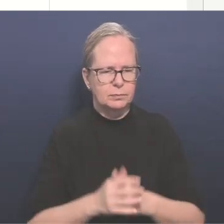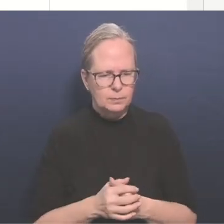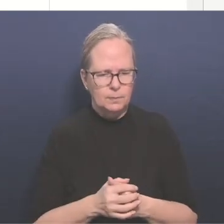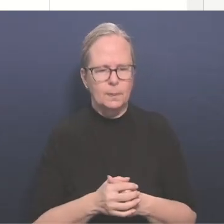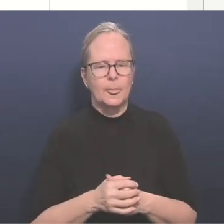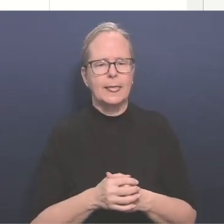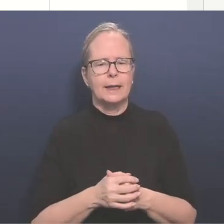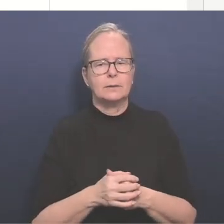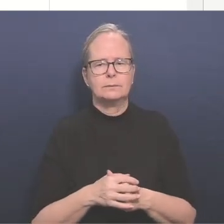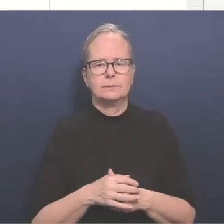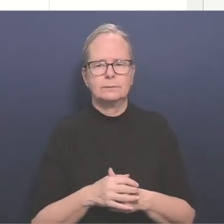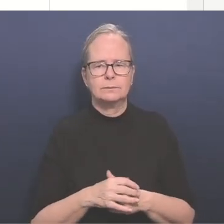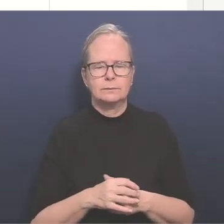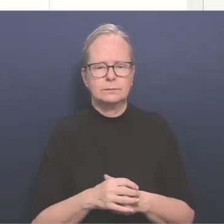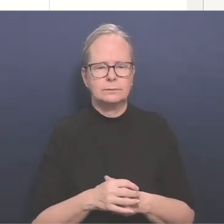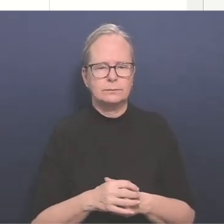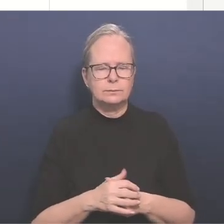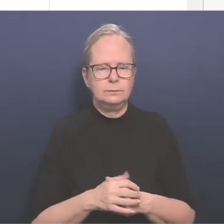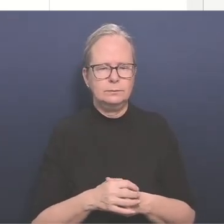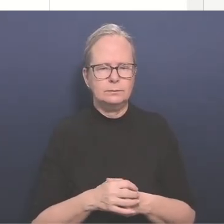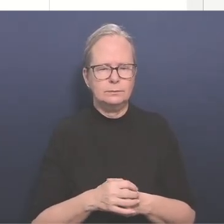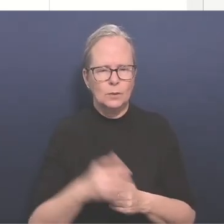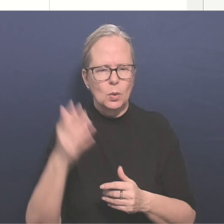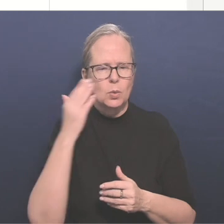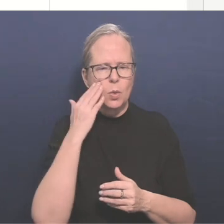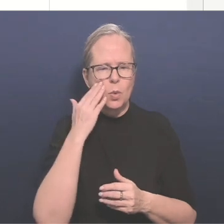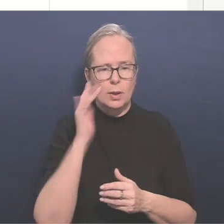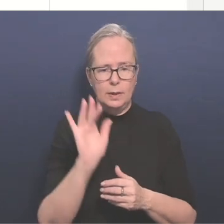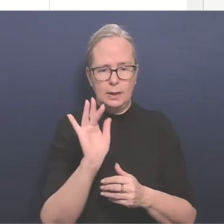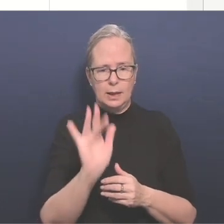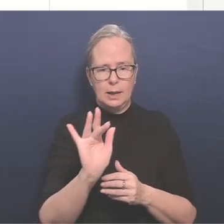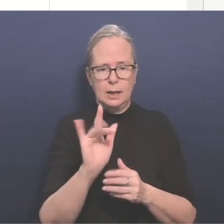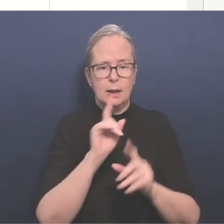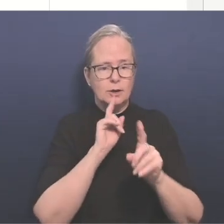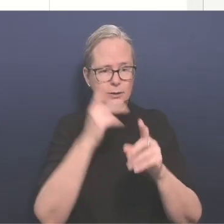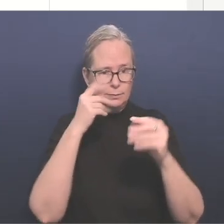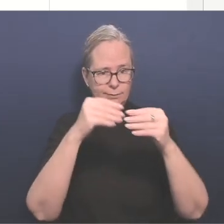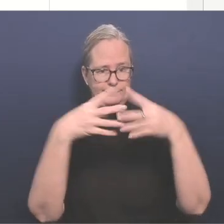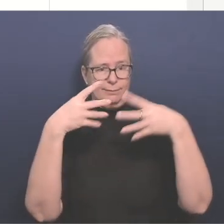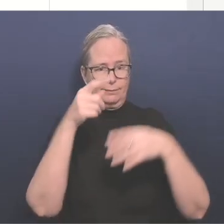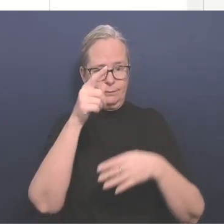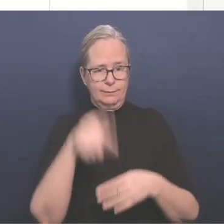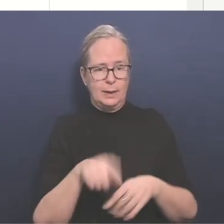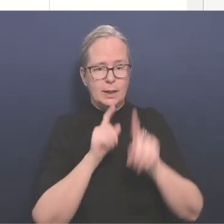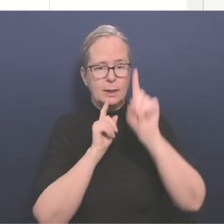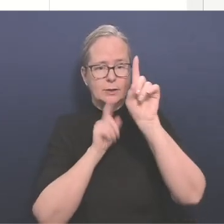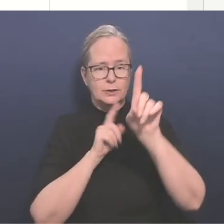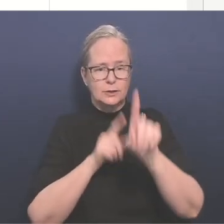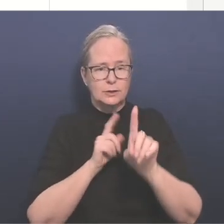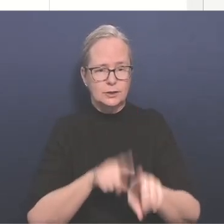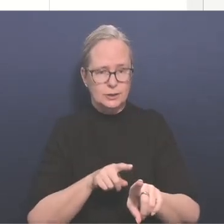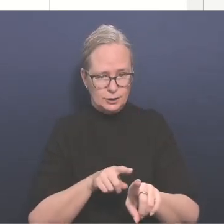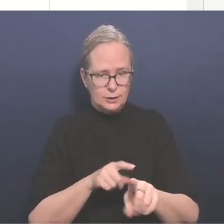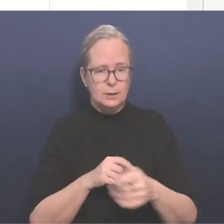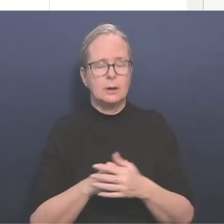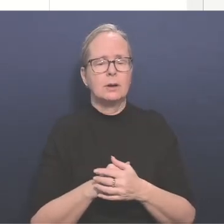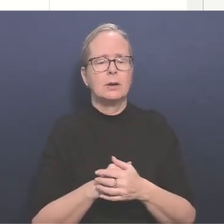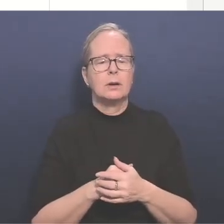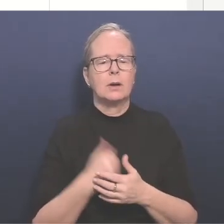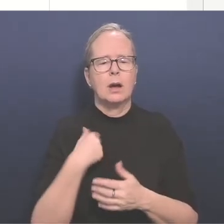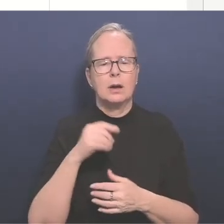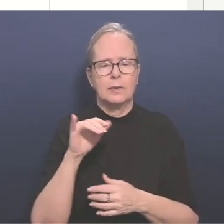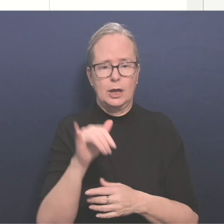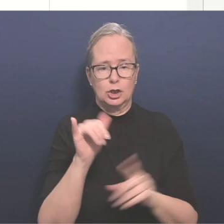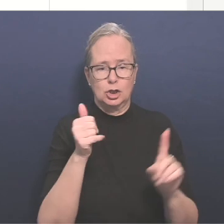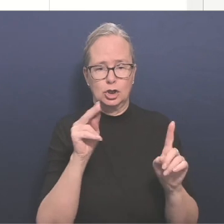from? Currently, I'm working part-time, Okay, but I'm hoping to find a full-time job, but just